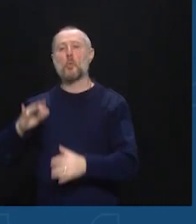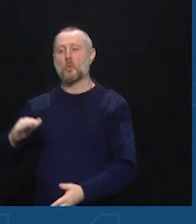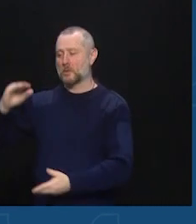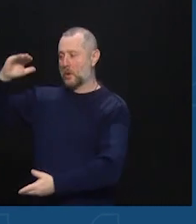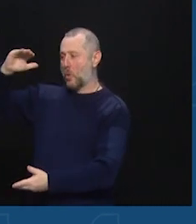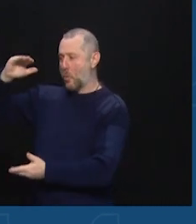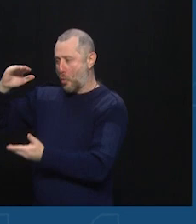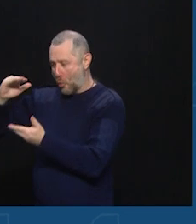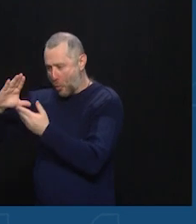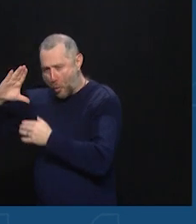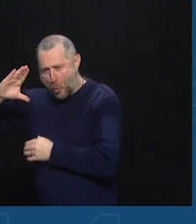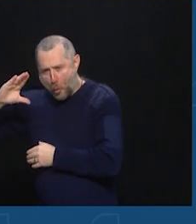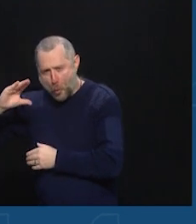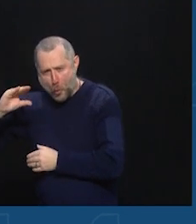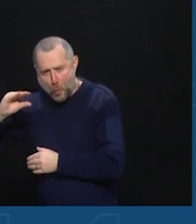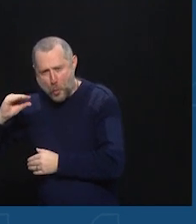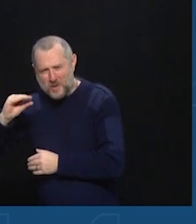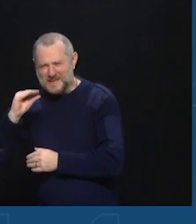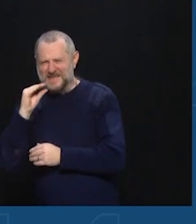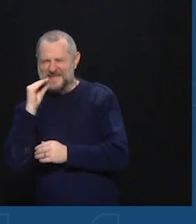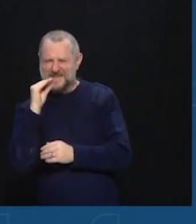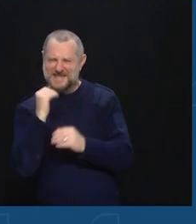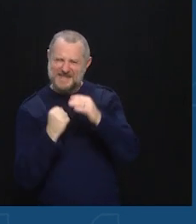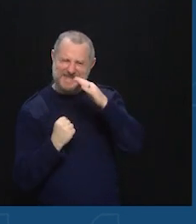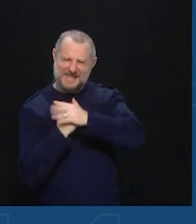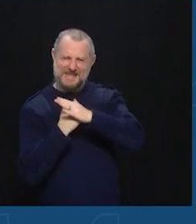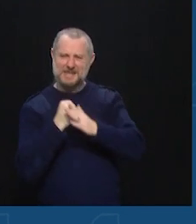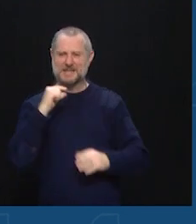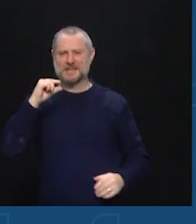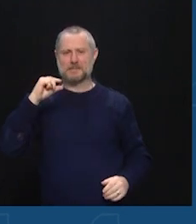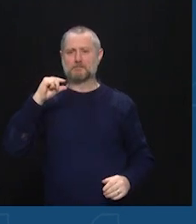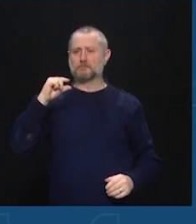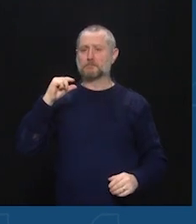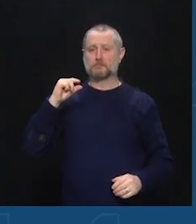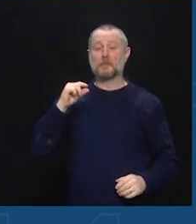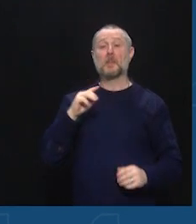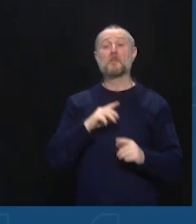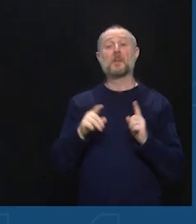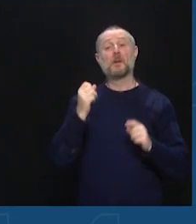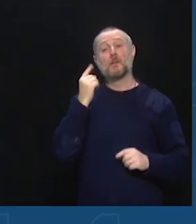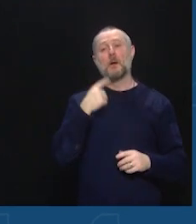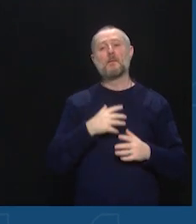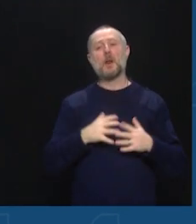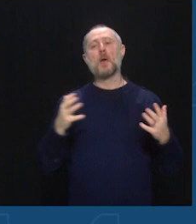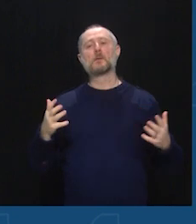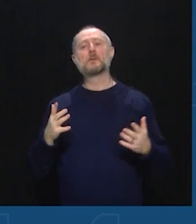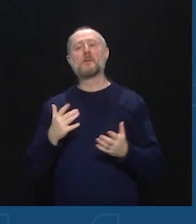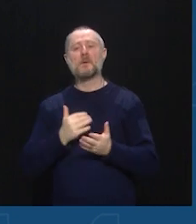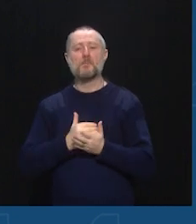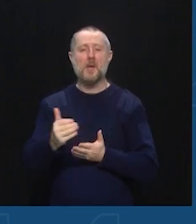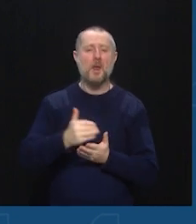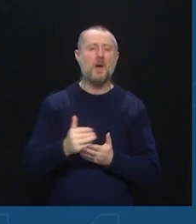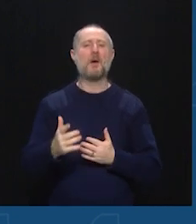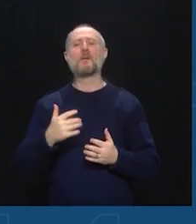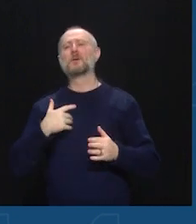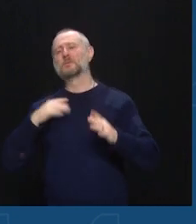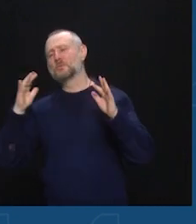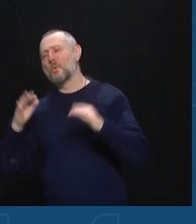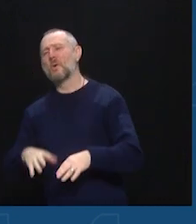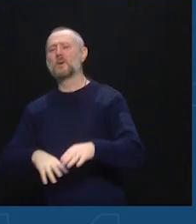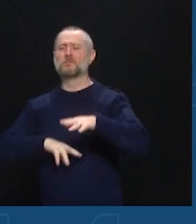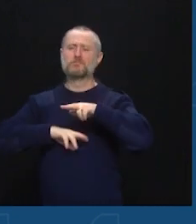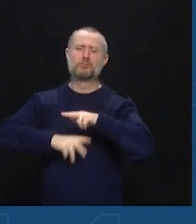are dealing with. But we know that we have plenty of assets out on the roads, and we will continuously be salting